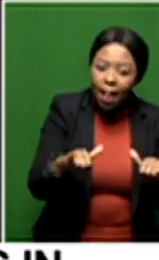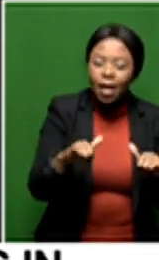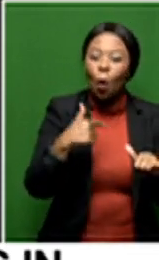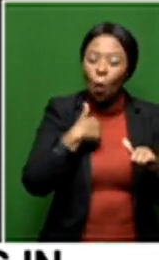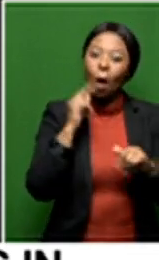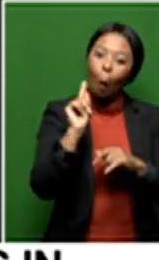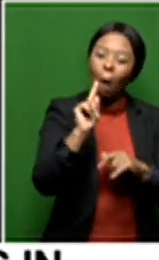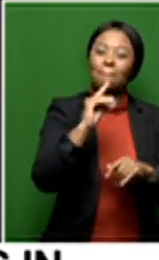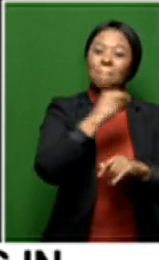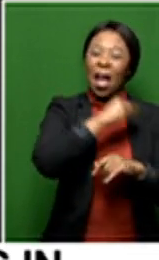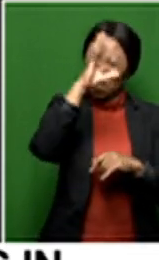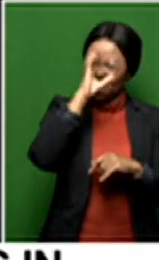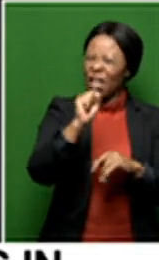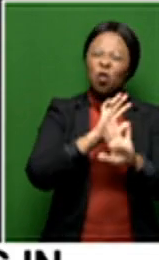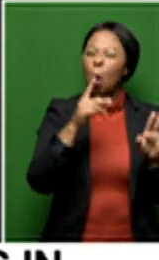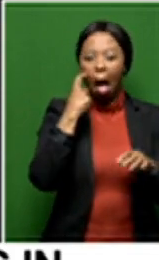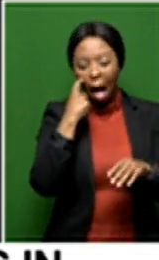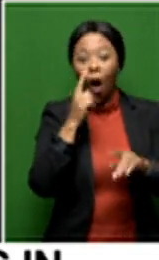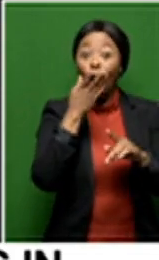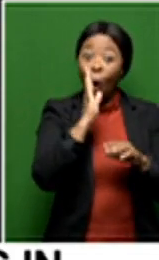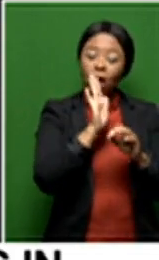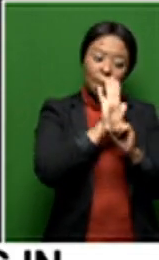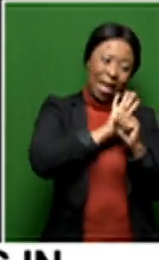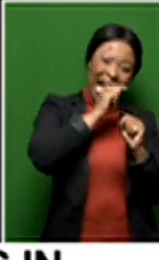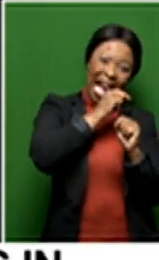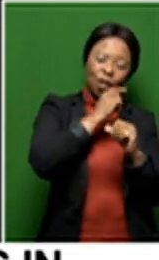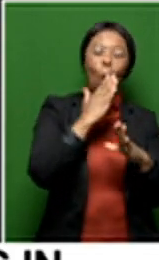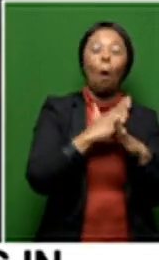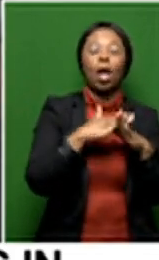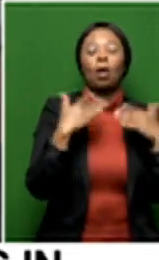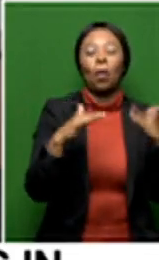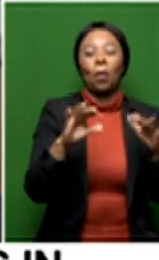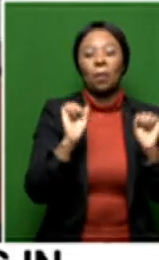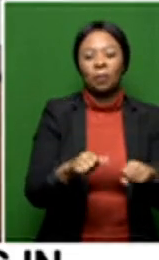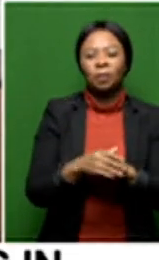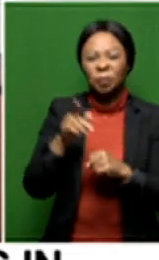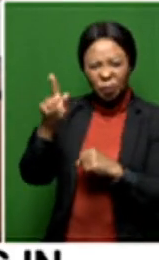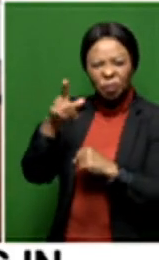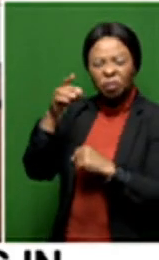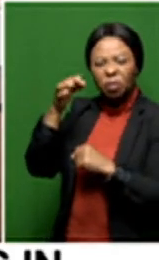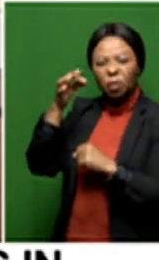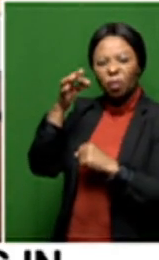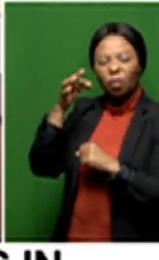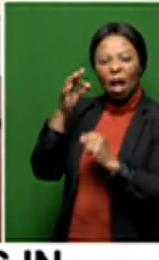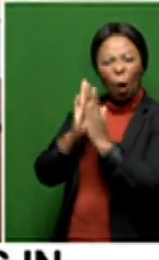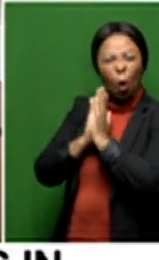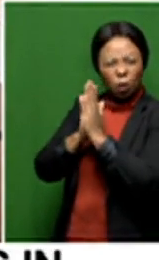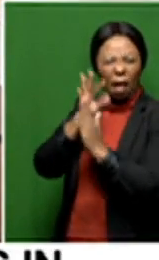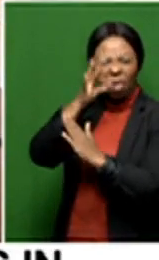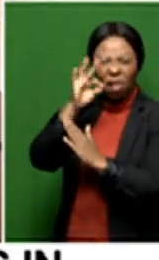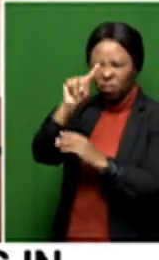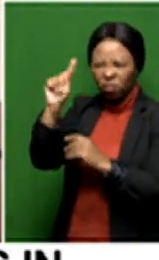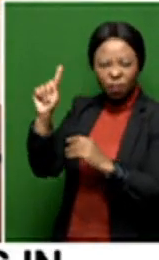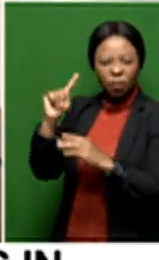sight. And God is working behind the scenes. And I've mentioned that you've worked with notable gospel names in the industry. Tell us